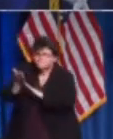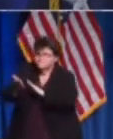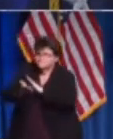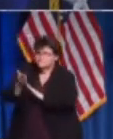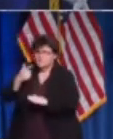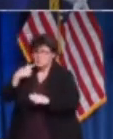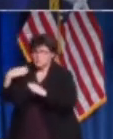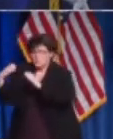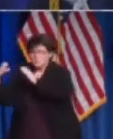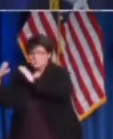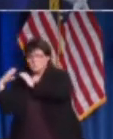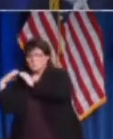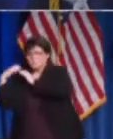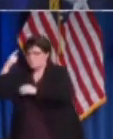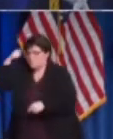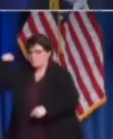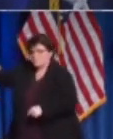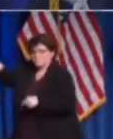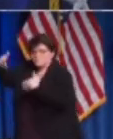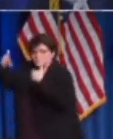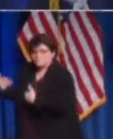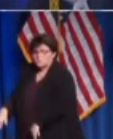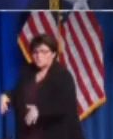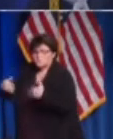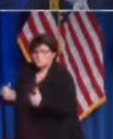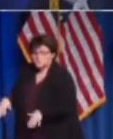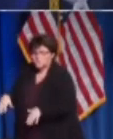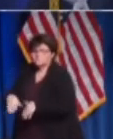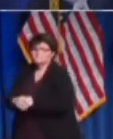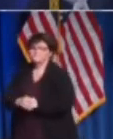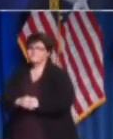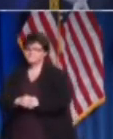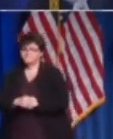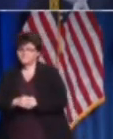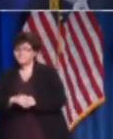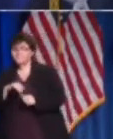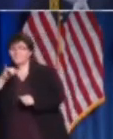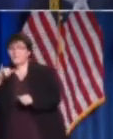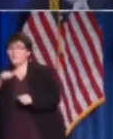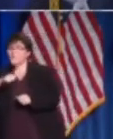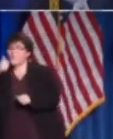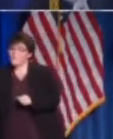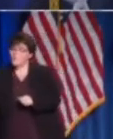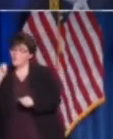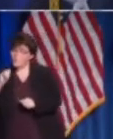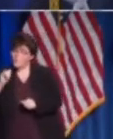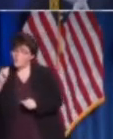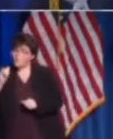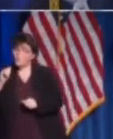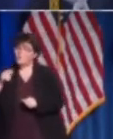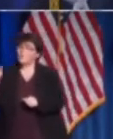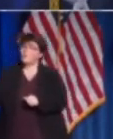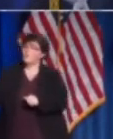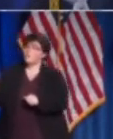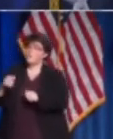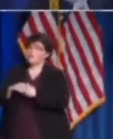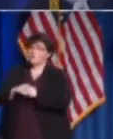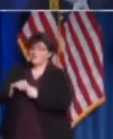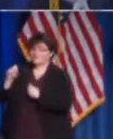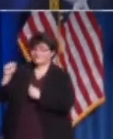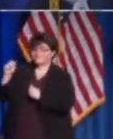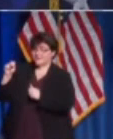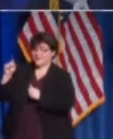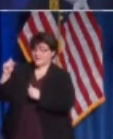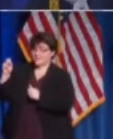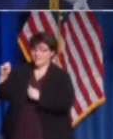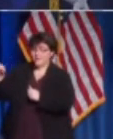Right behind him, Sean Scanlon, our Comptroller, you know, following in footsteps, doing everything we can.